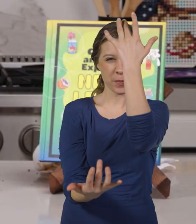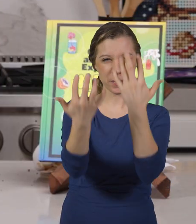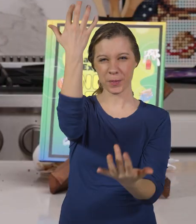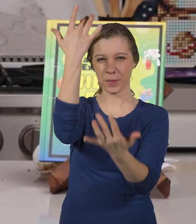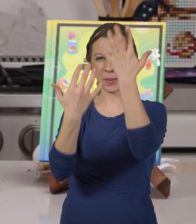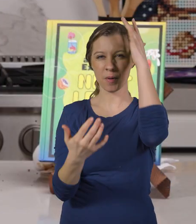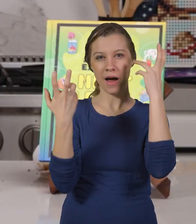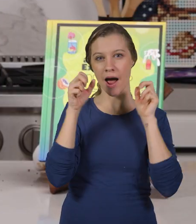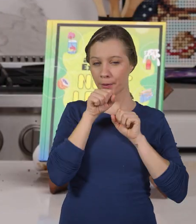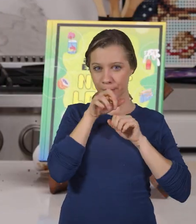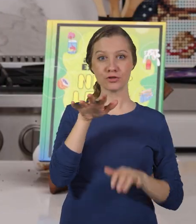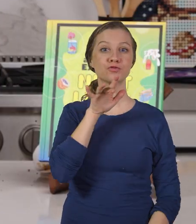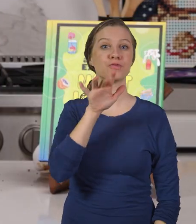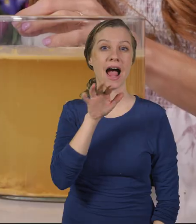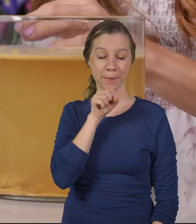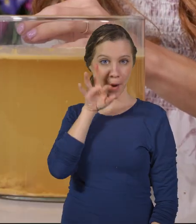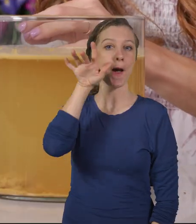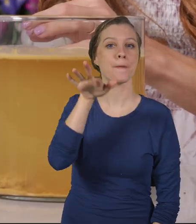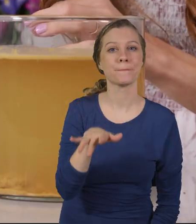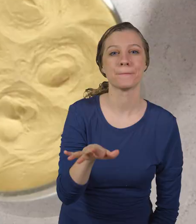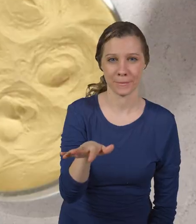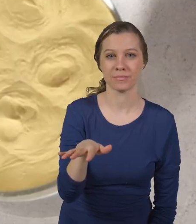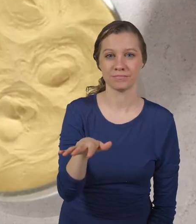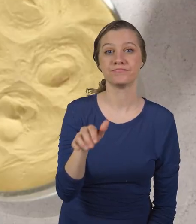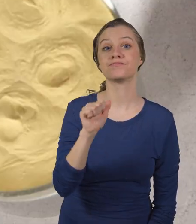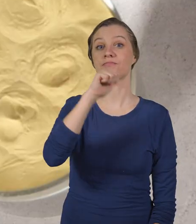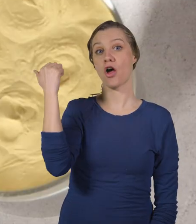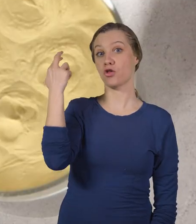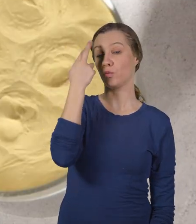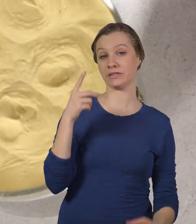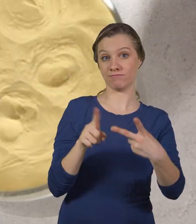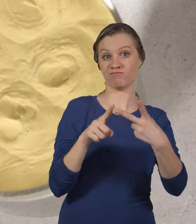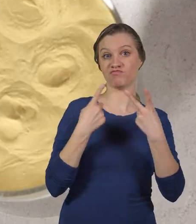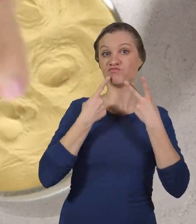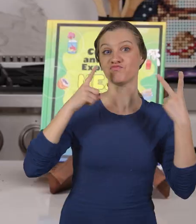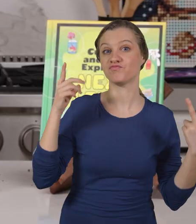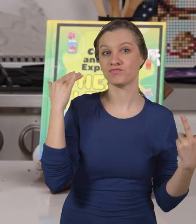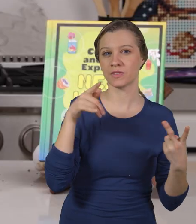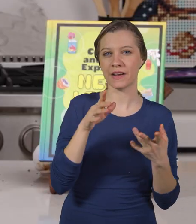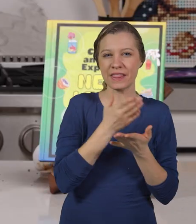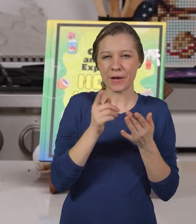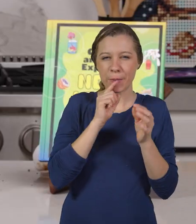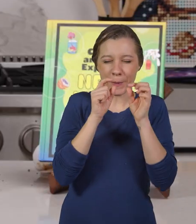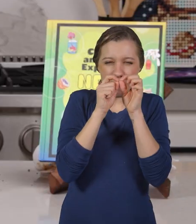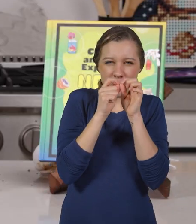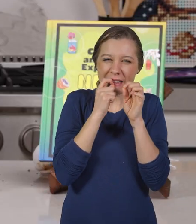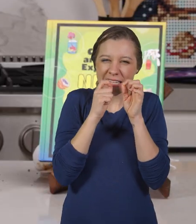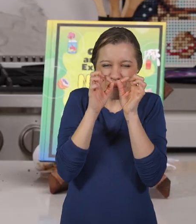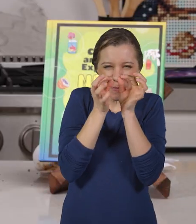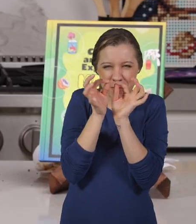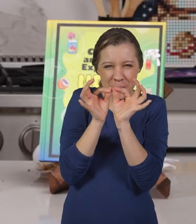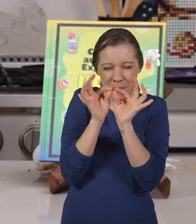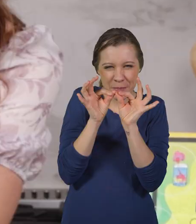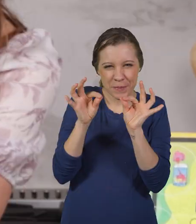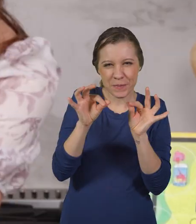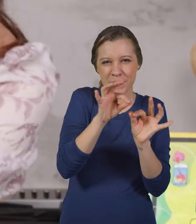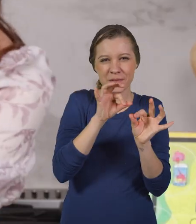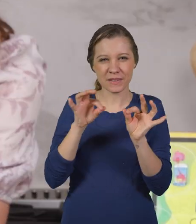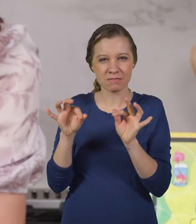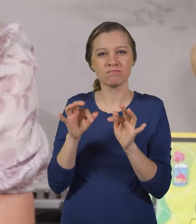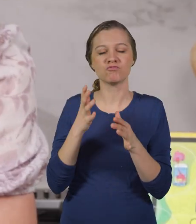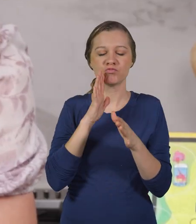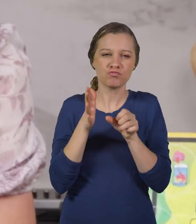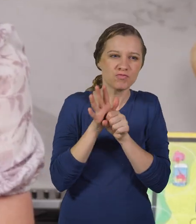other reason this works is because this stuff is so fine, and so it completely covers every nook